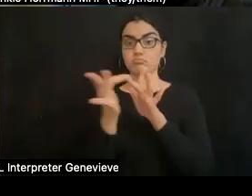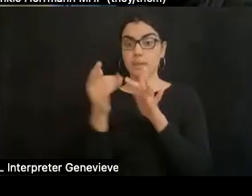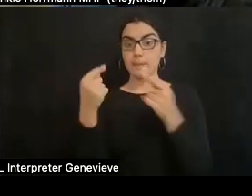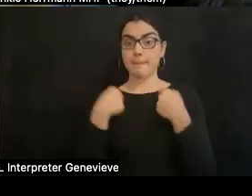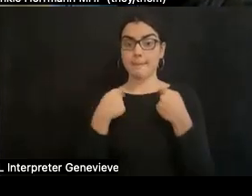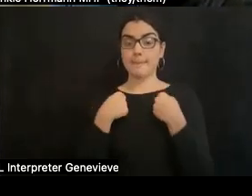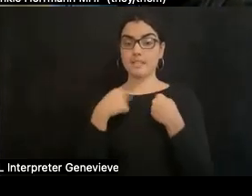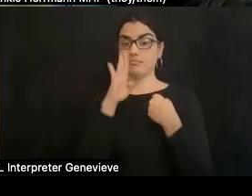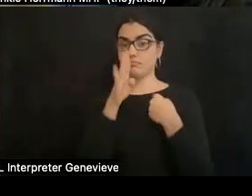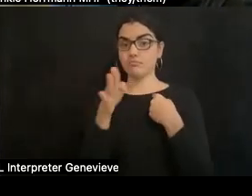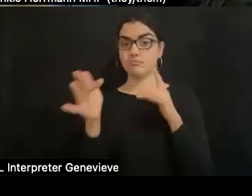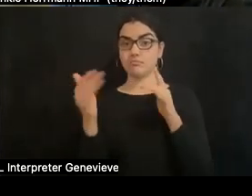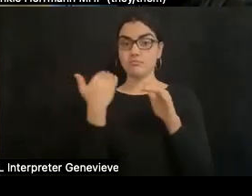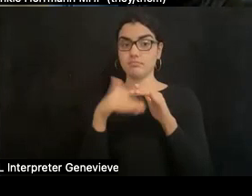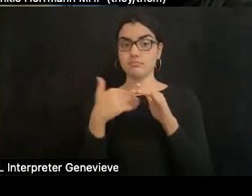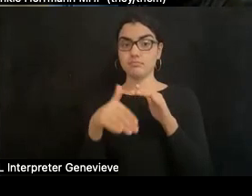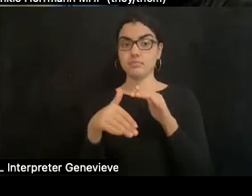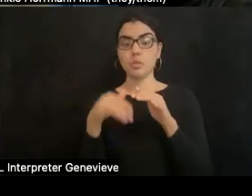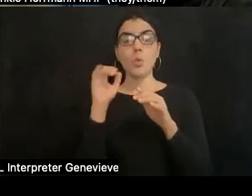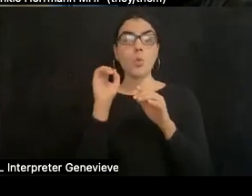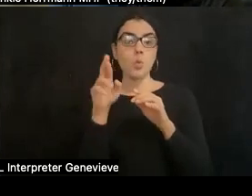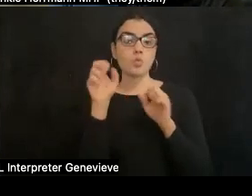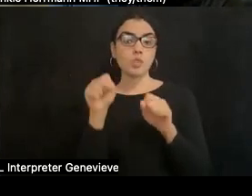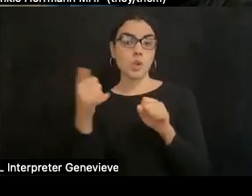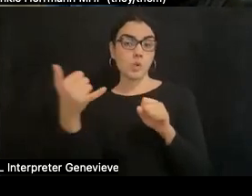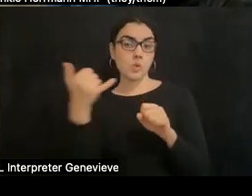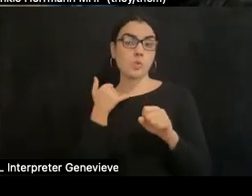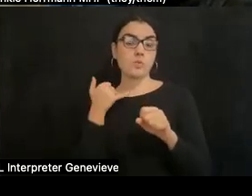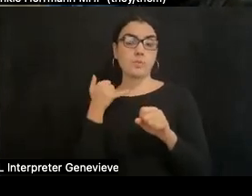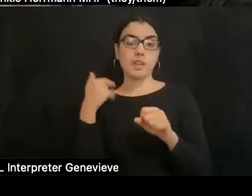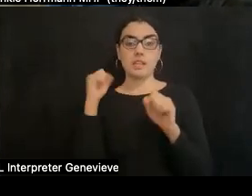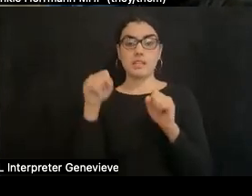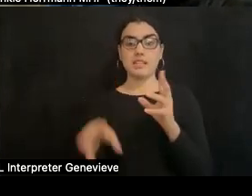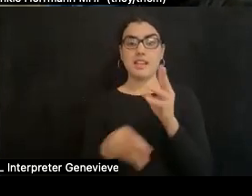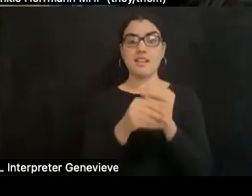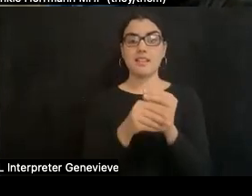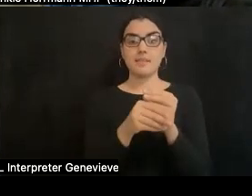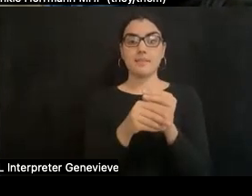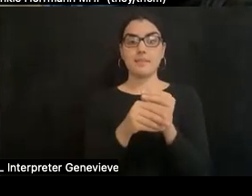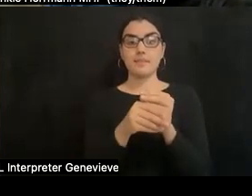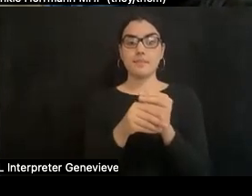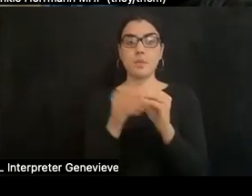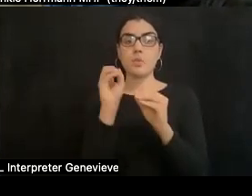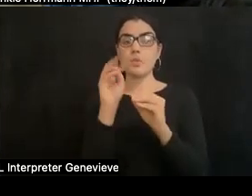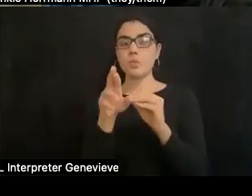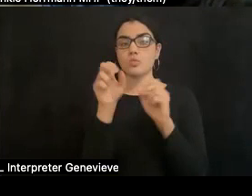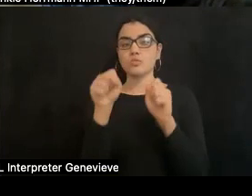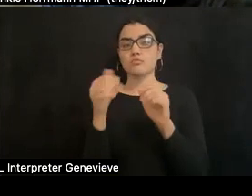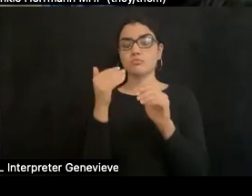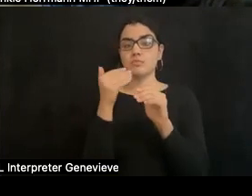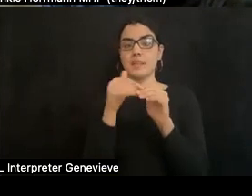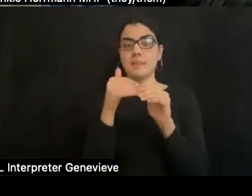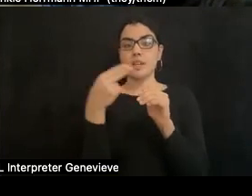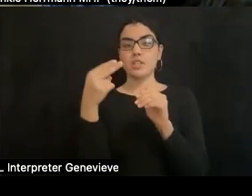me directly or call me directly, and I can add you to the listserv, or you can just email that